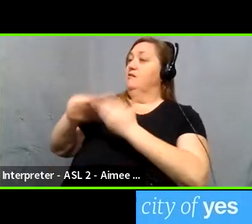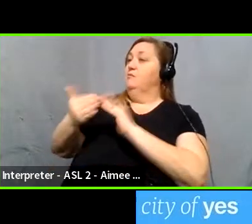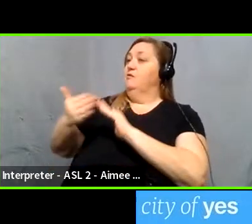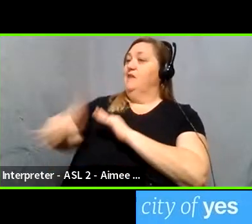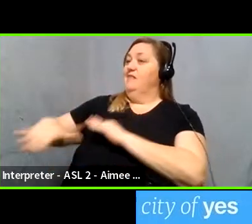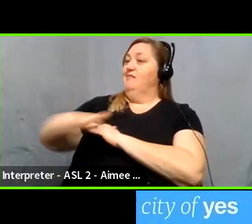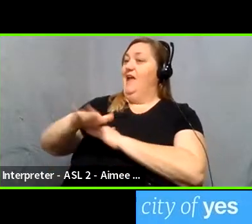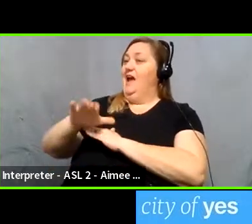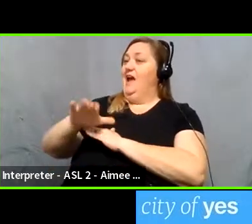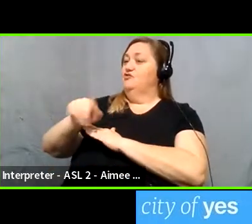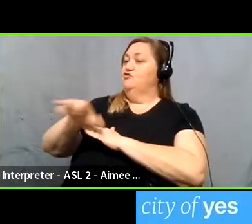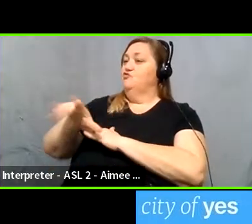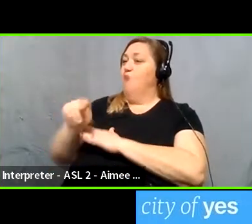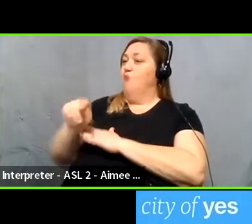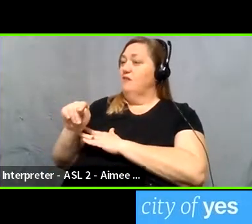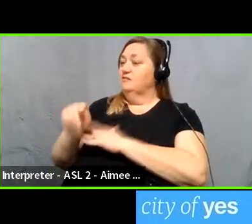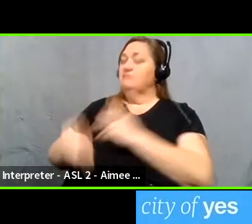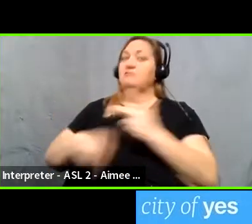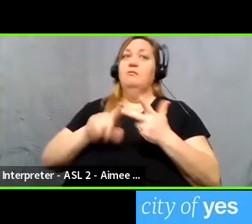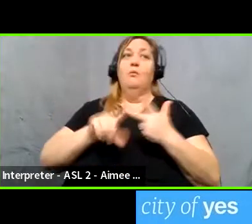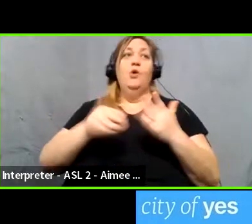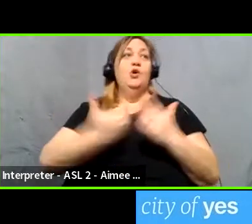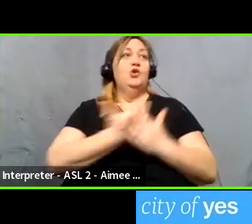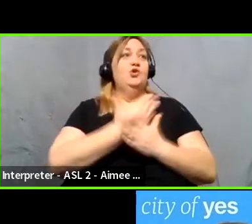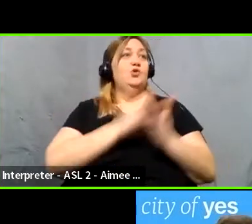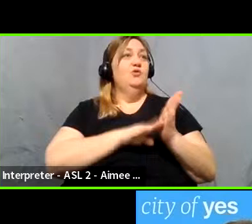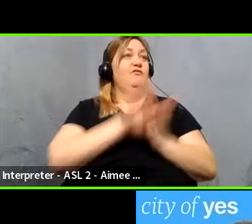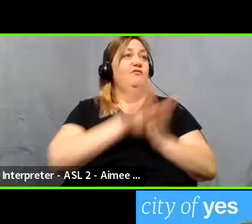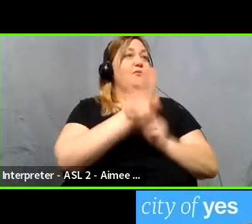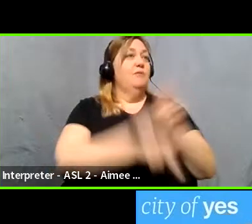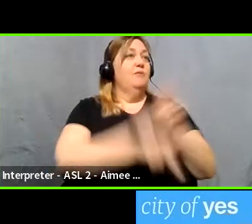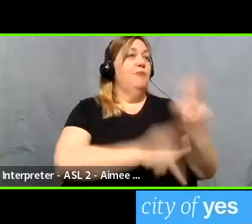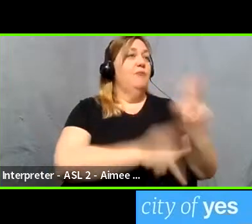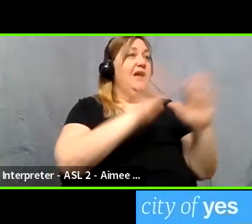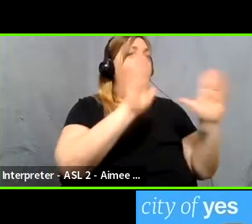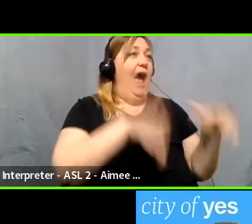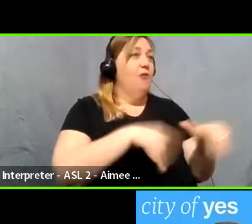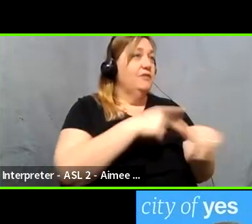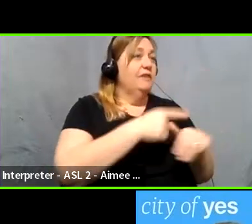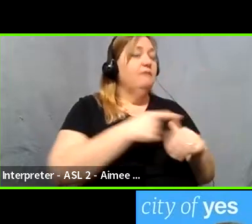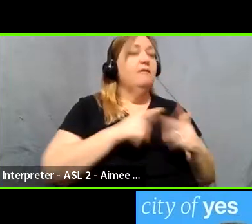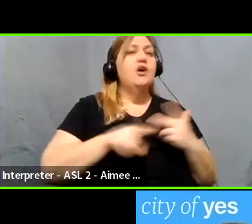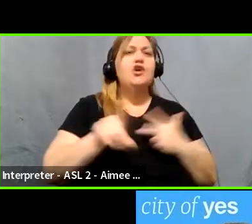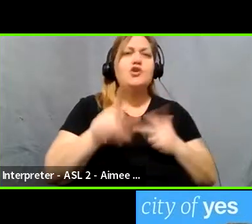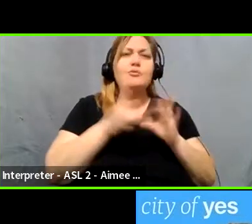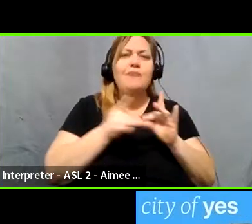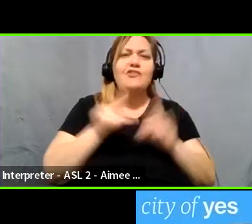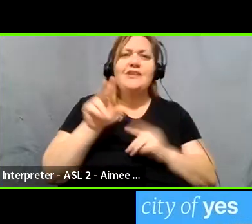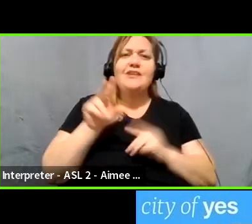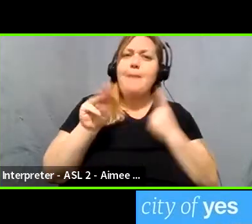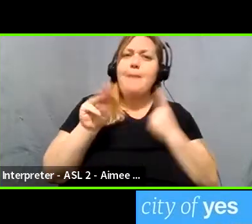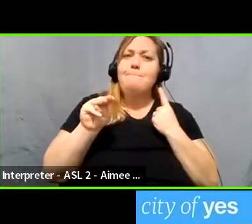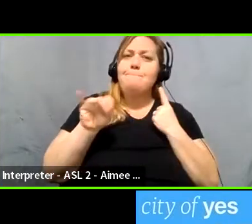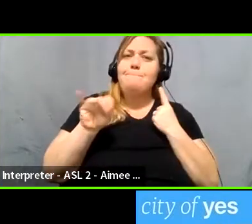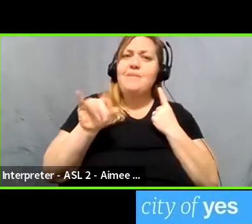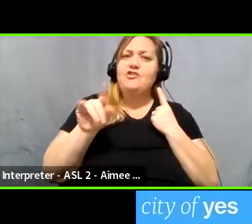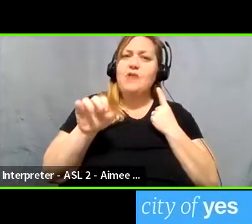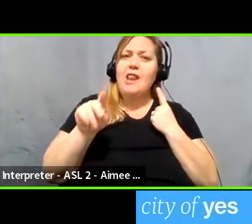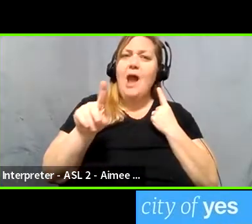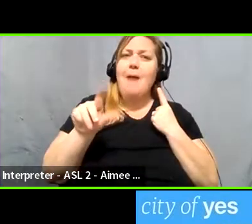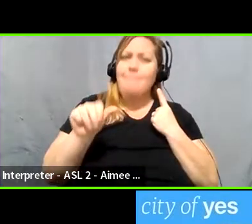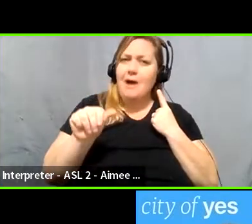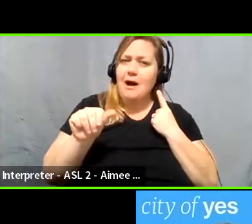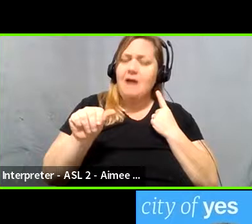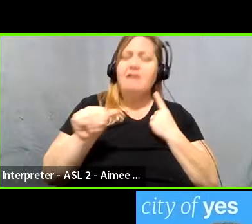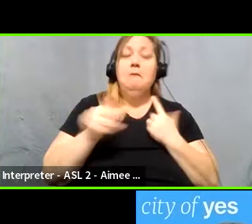trusts or, you new forms of public housing. You mentioned things like Mitchell-Lama. And some folks are excited about